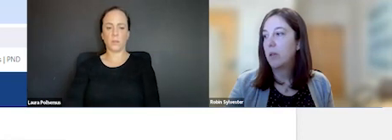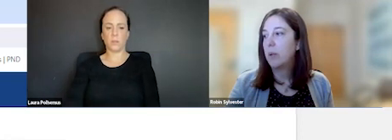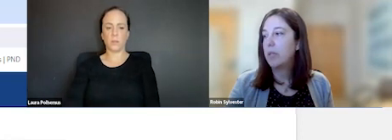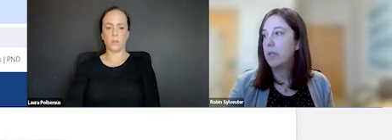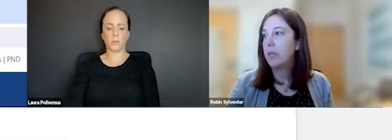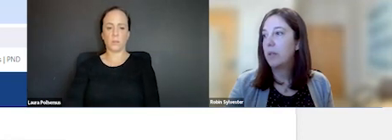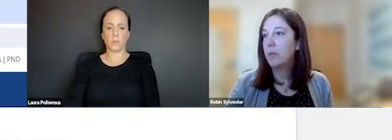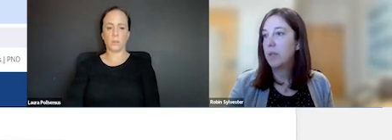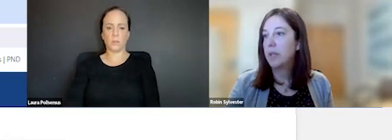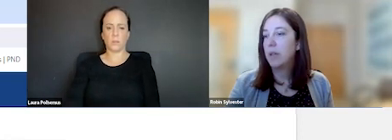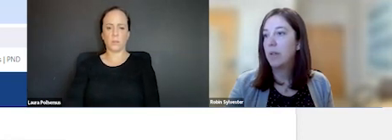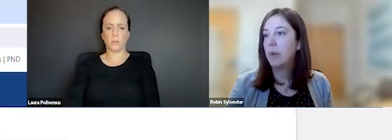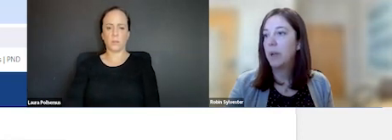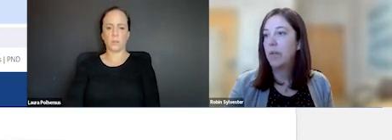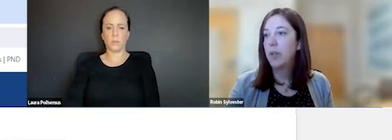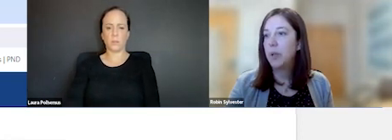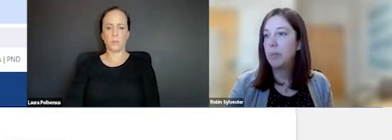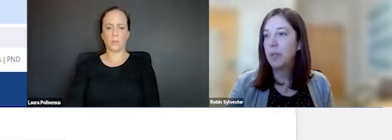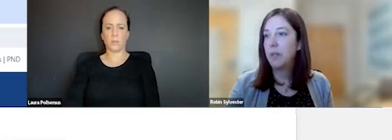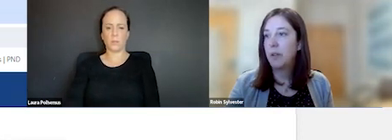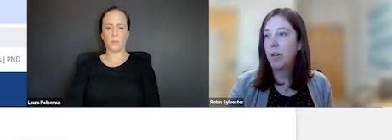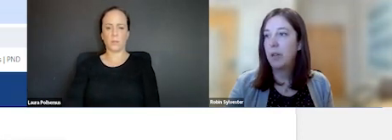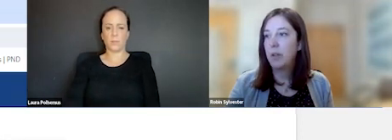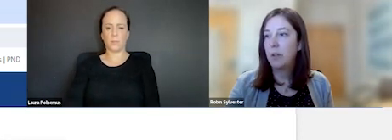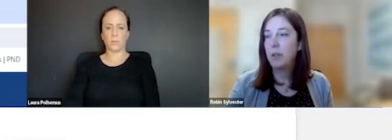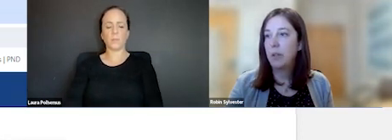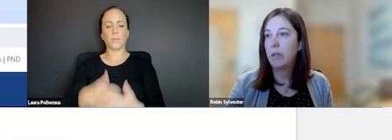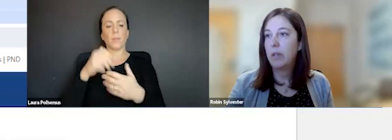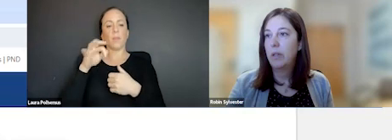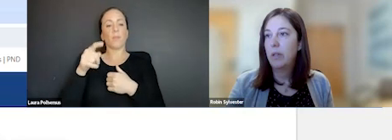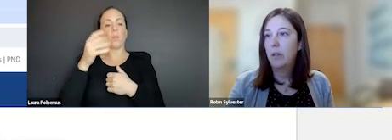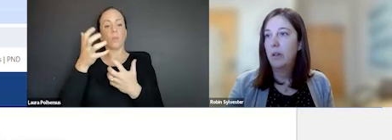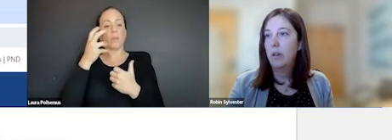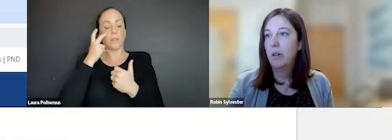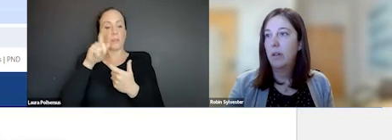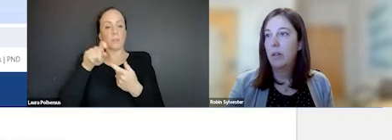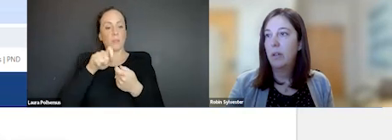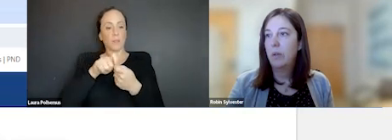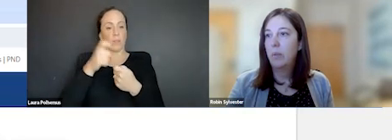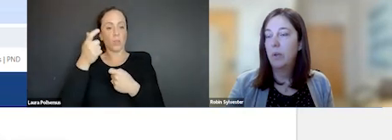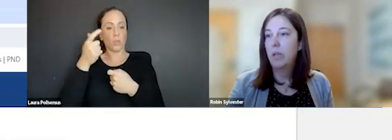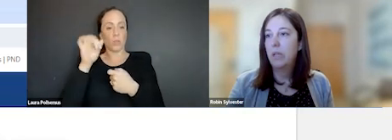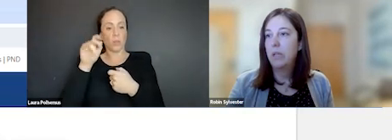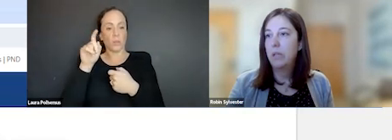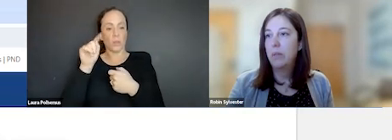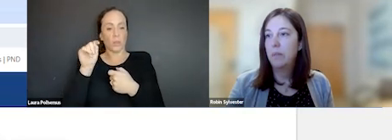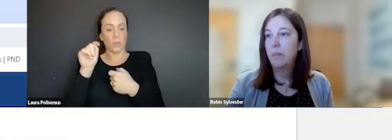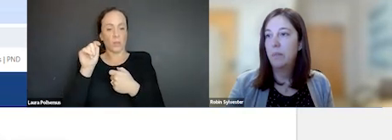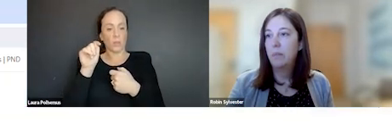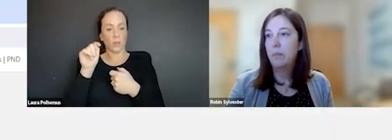Okay, so you can see these search results here. If you want to view a specific grant, you can click on the award